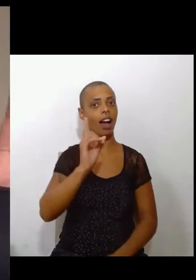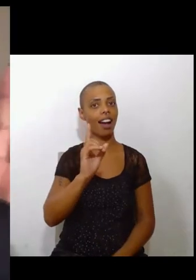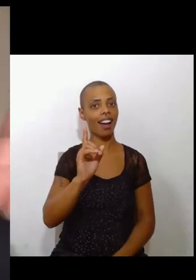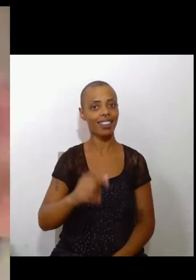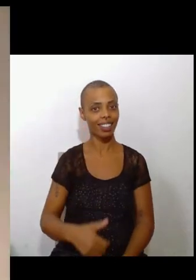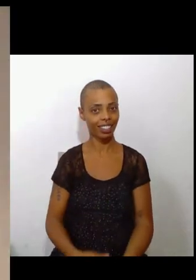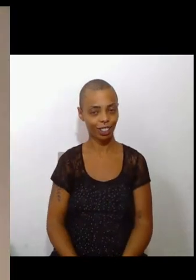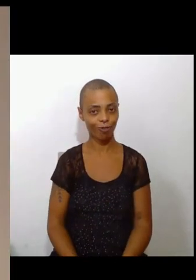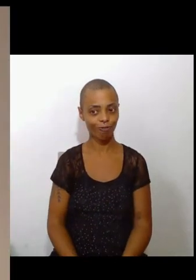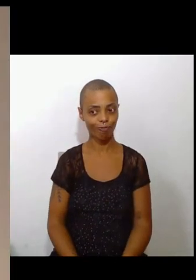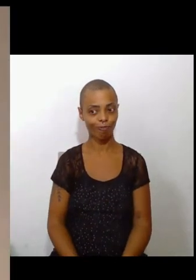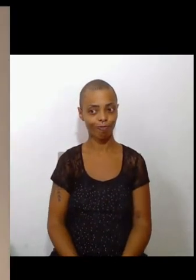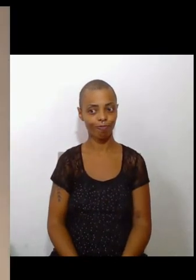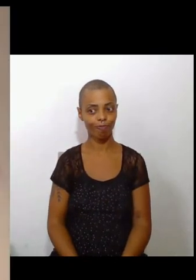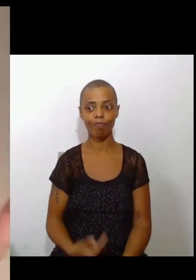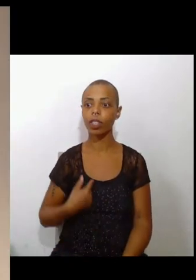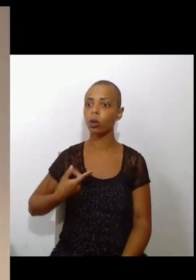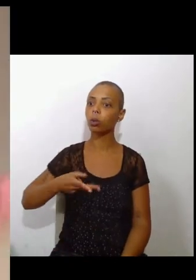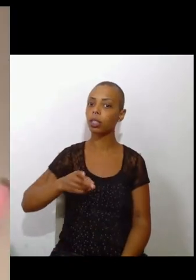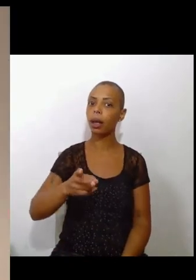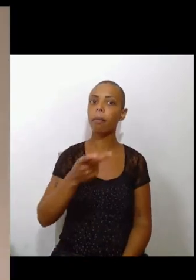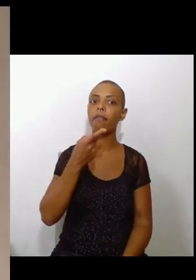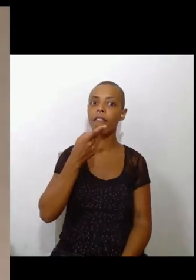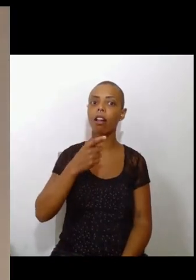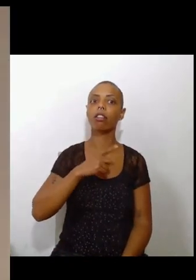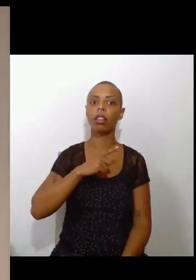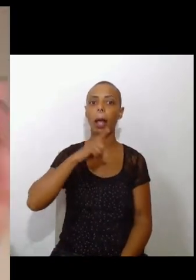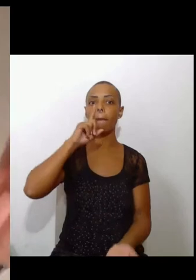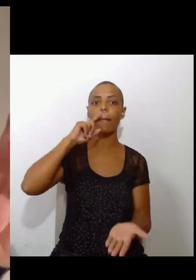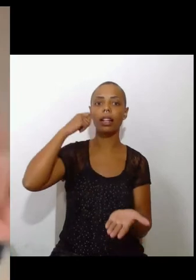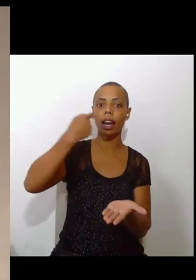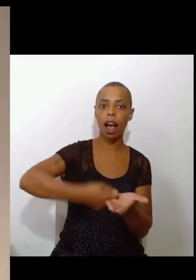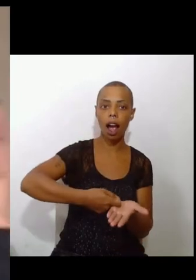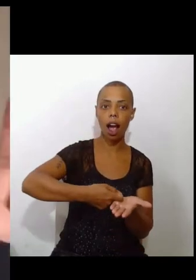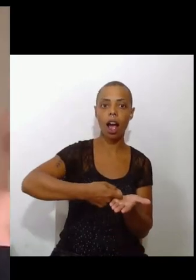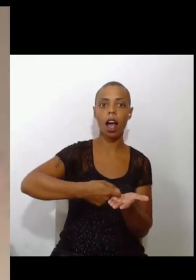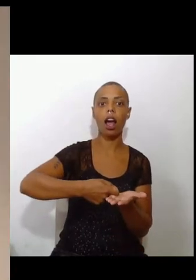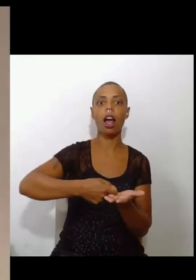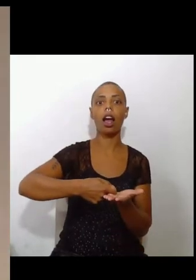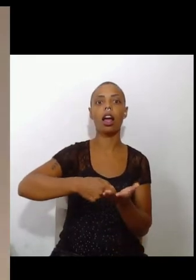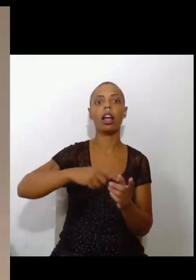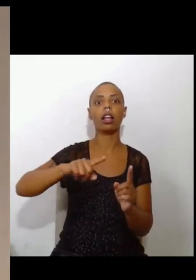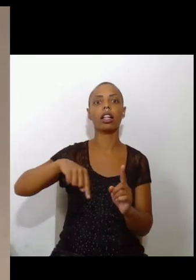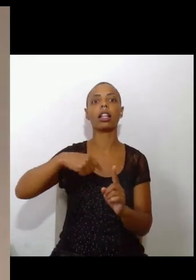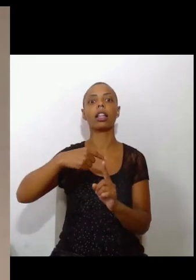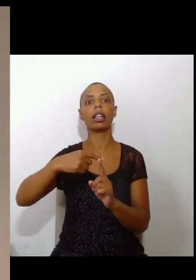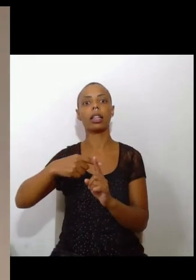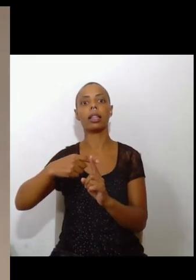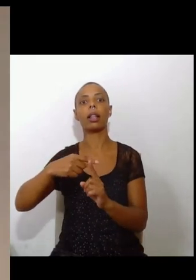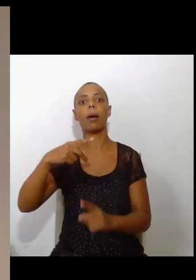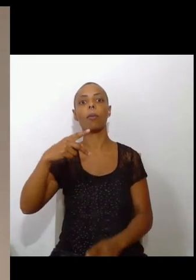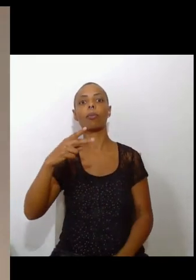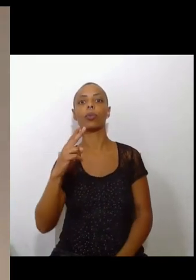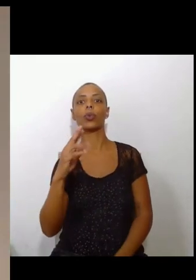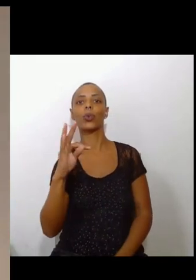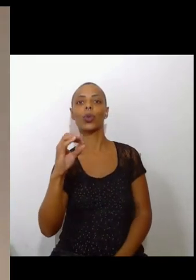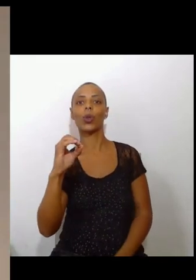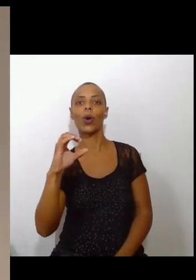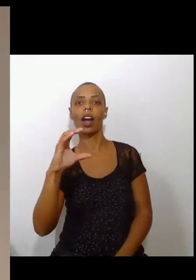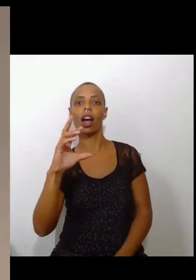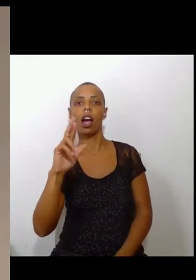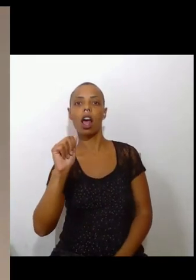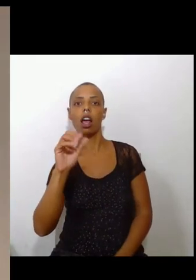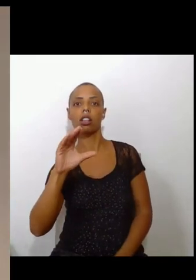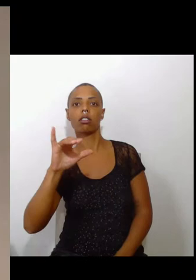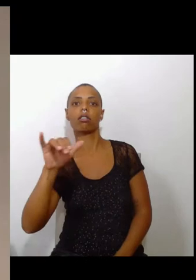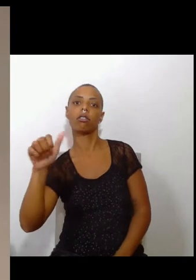AI plus Community it is not easy there is patriarchy